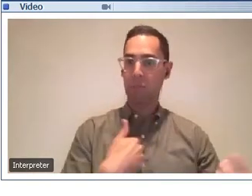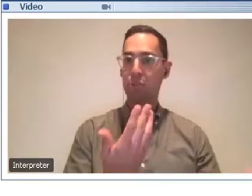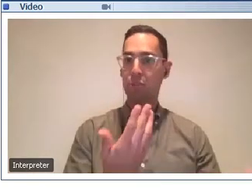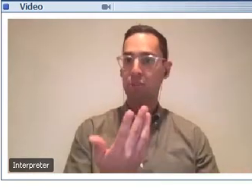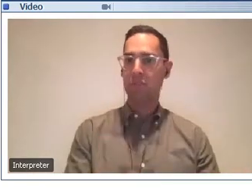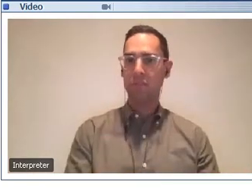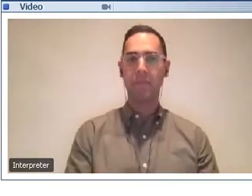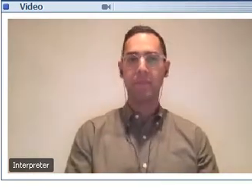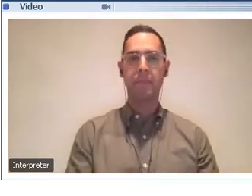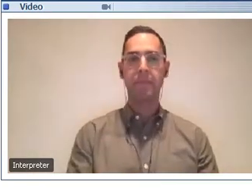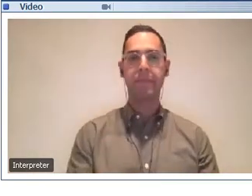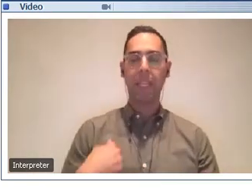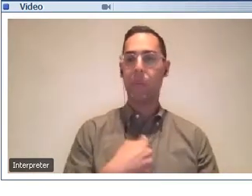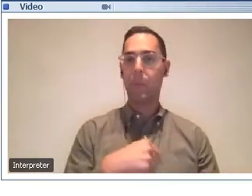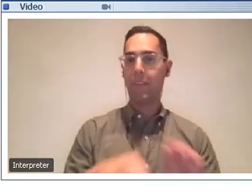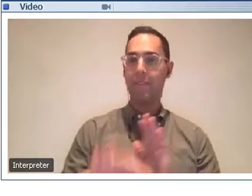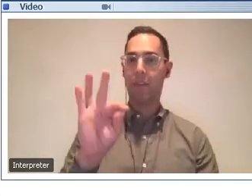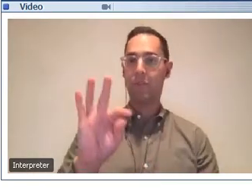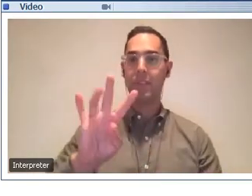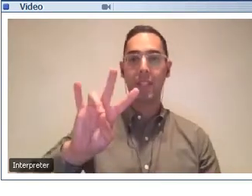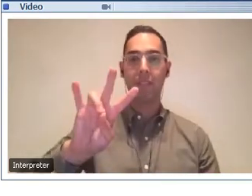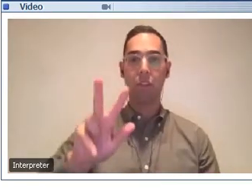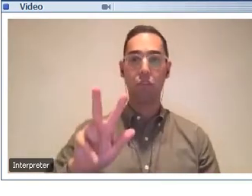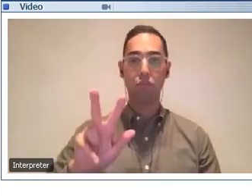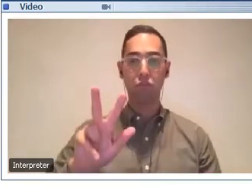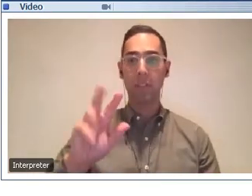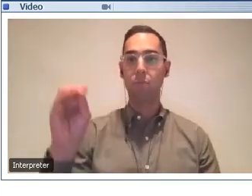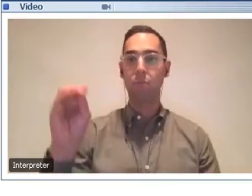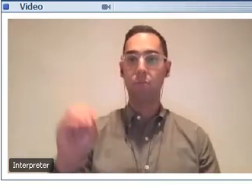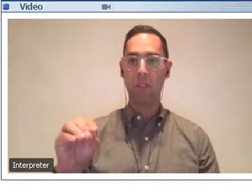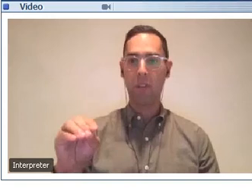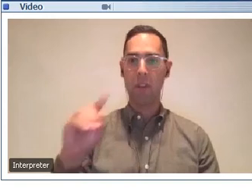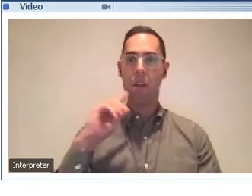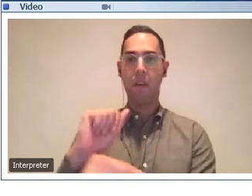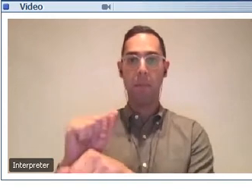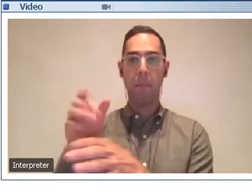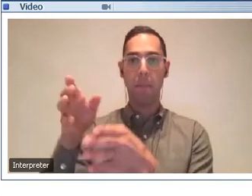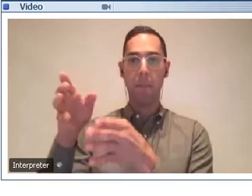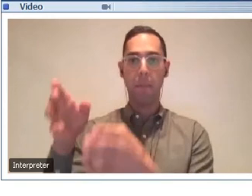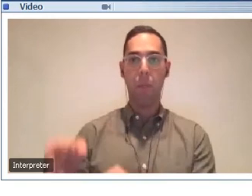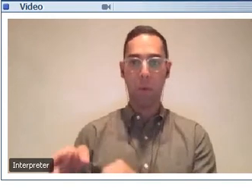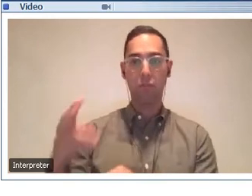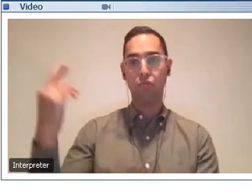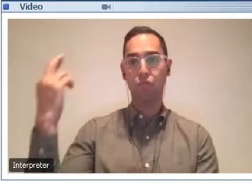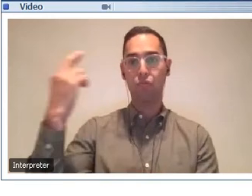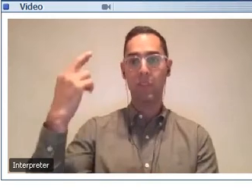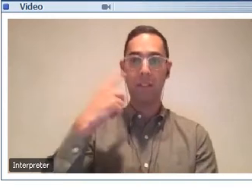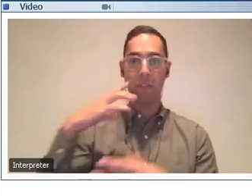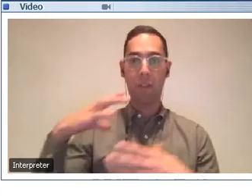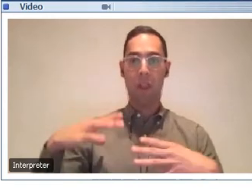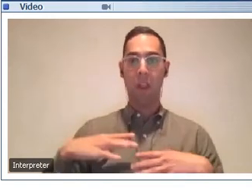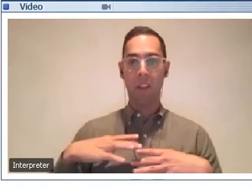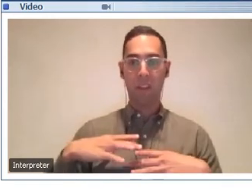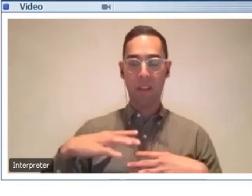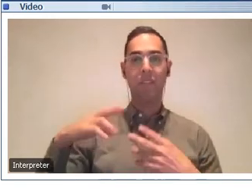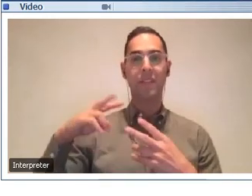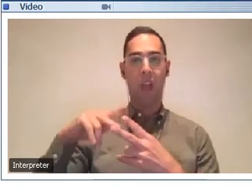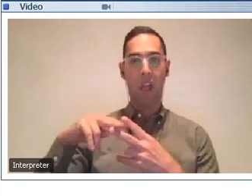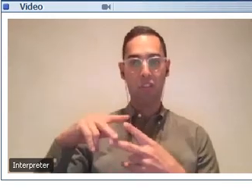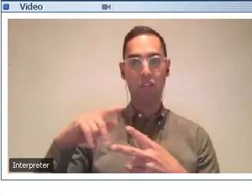73% of employees' reasons for taking leave was for their own or for a family member's illness. Another